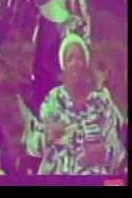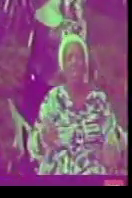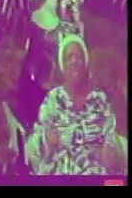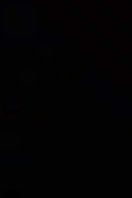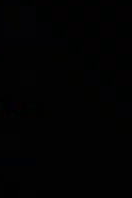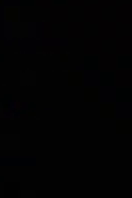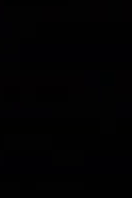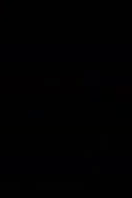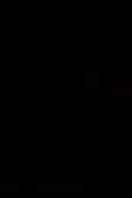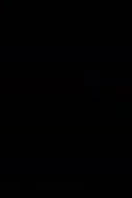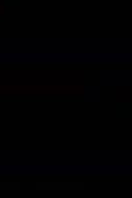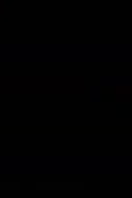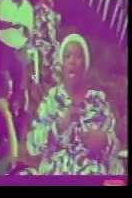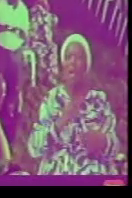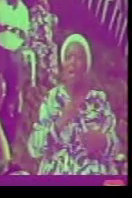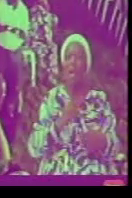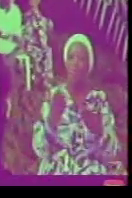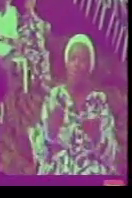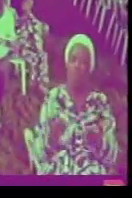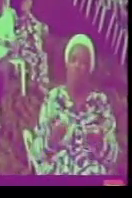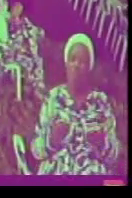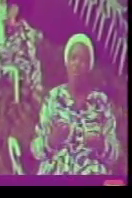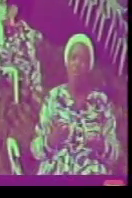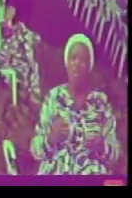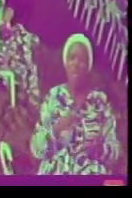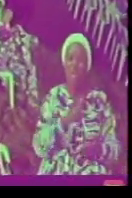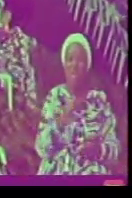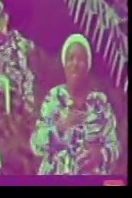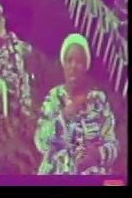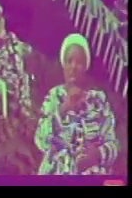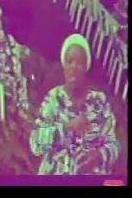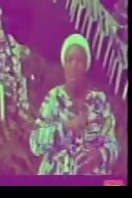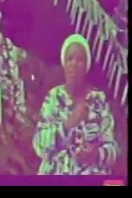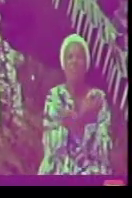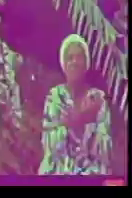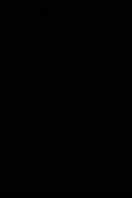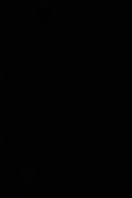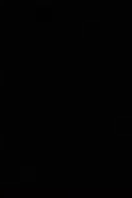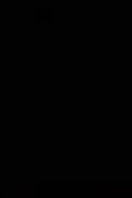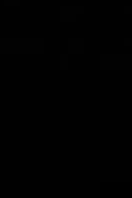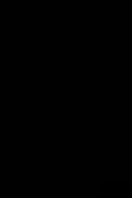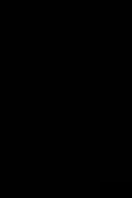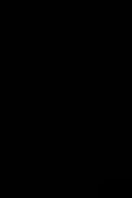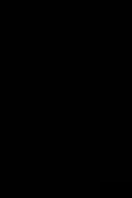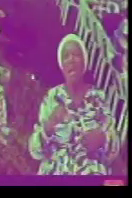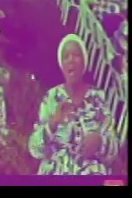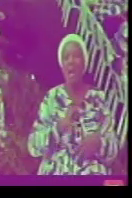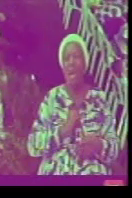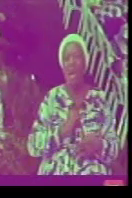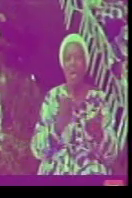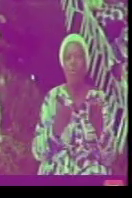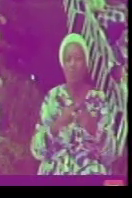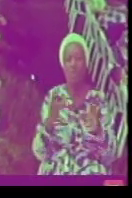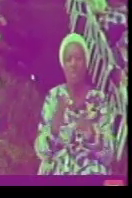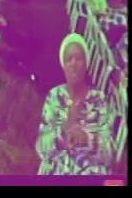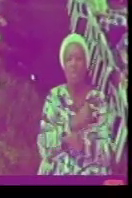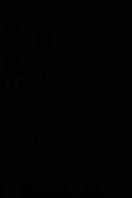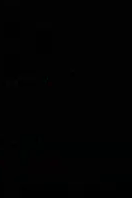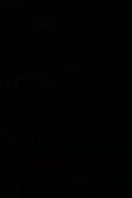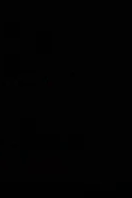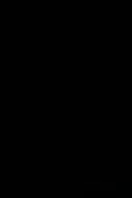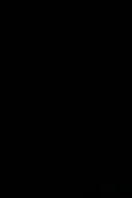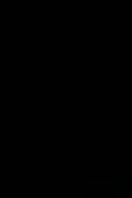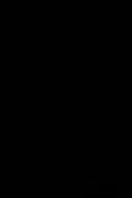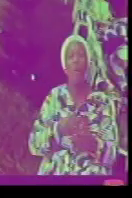eternal life. I want everlasting life. I want a guilt-free